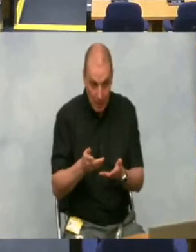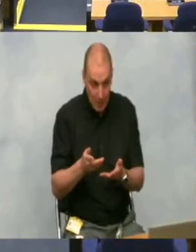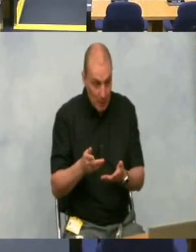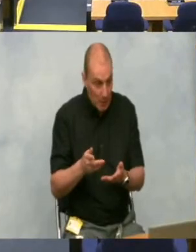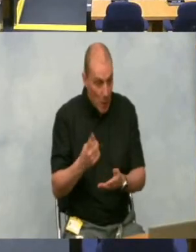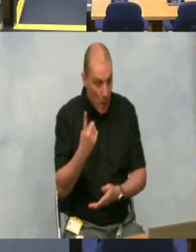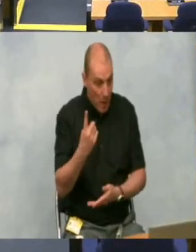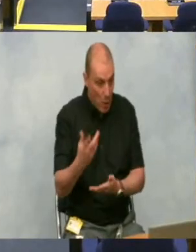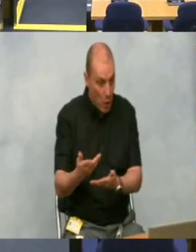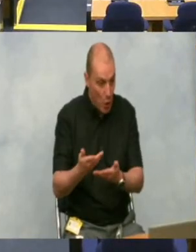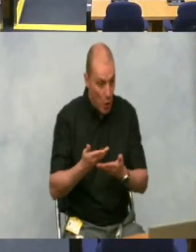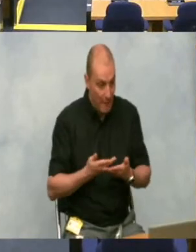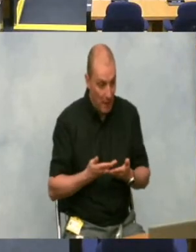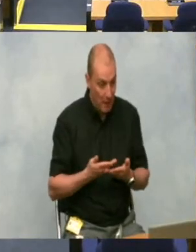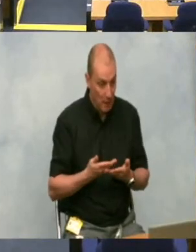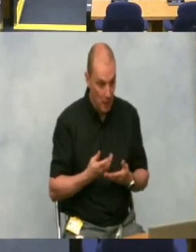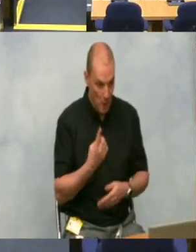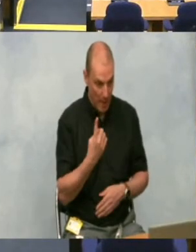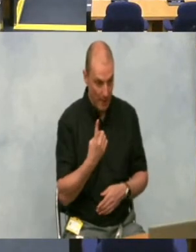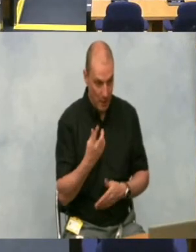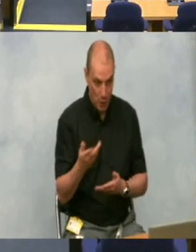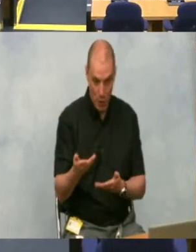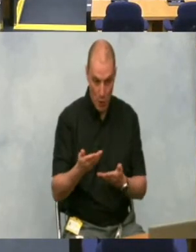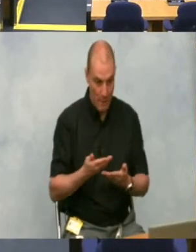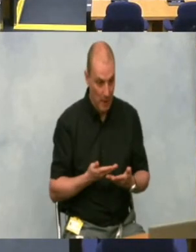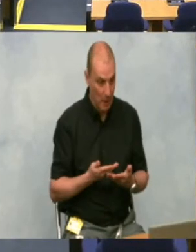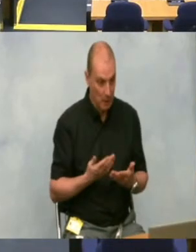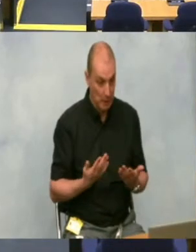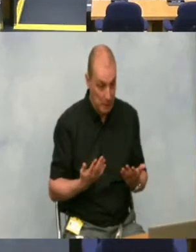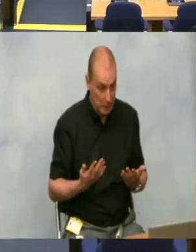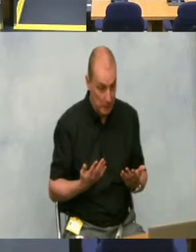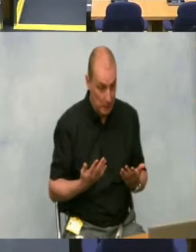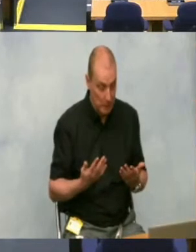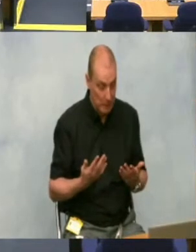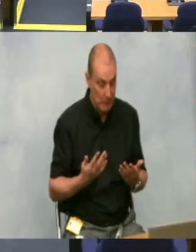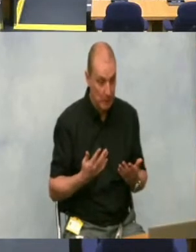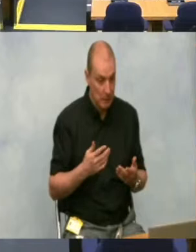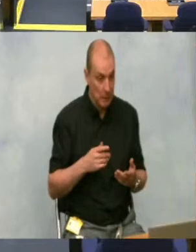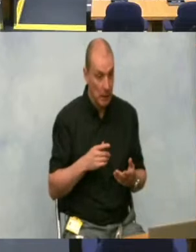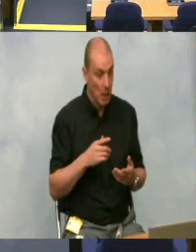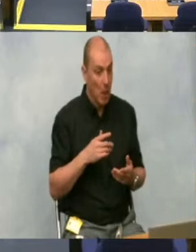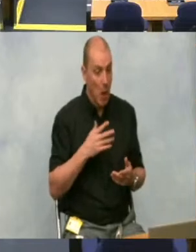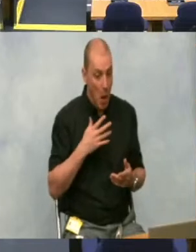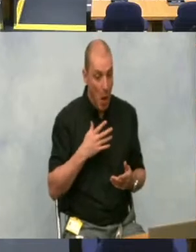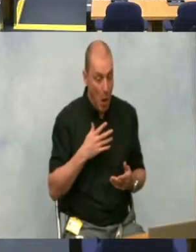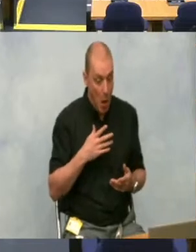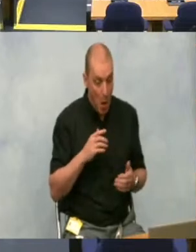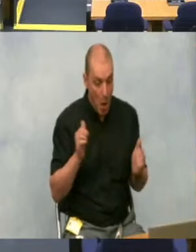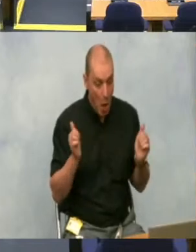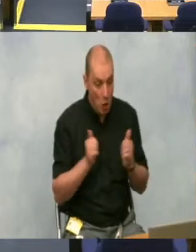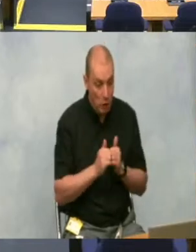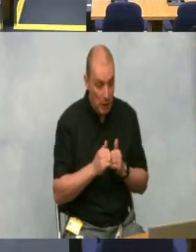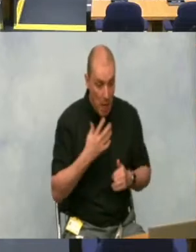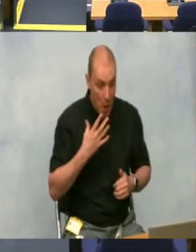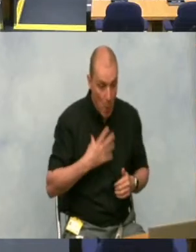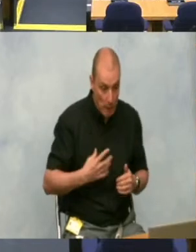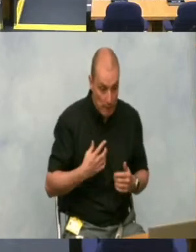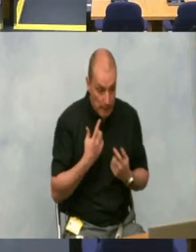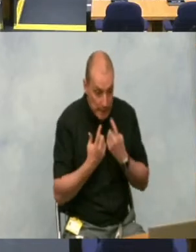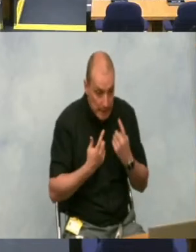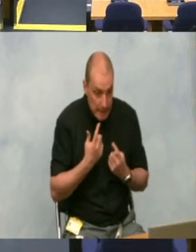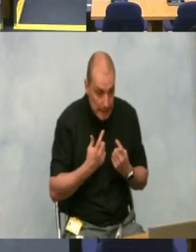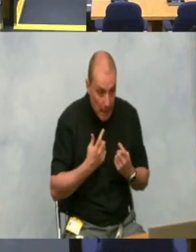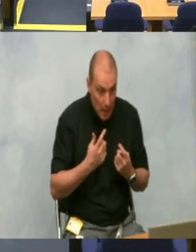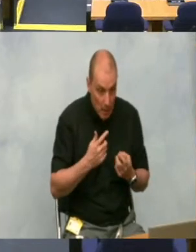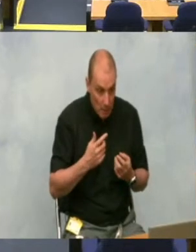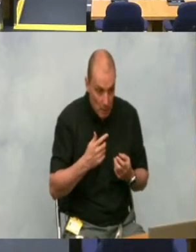only offer. So it's okay aspiring to have to get a really good price for the sale of the